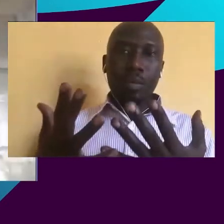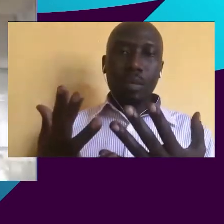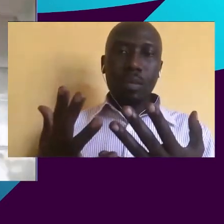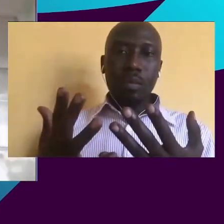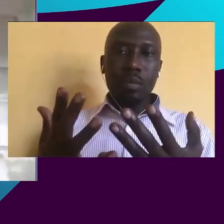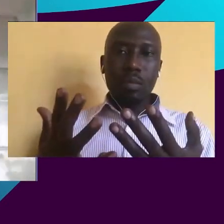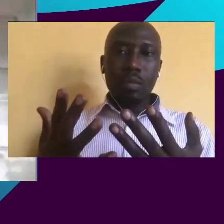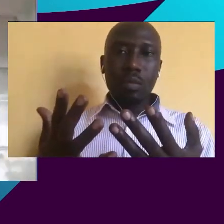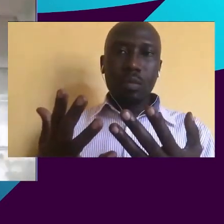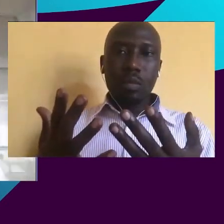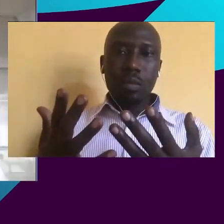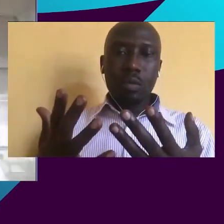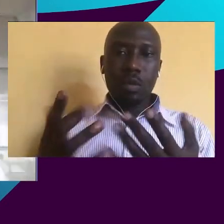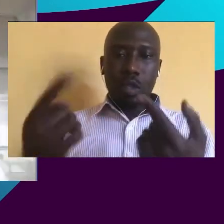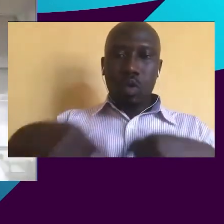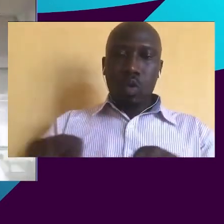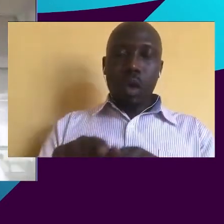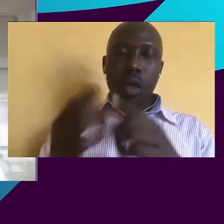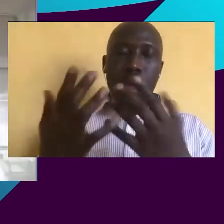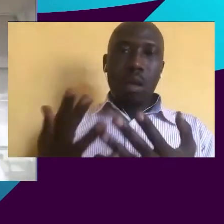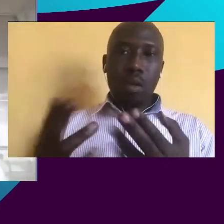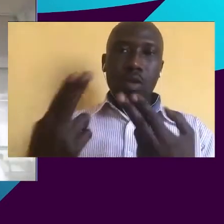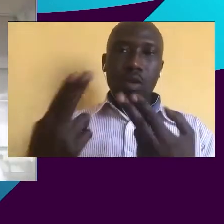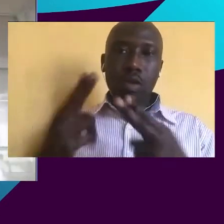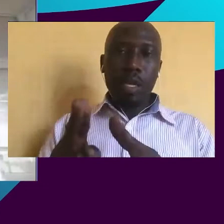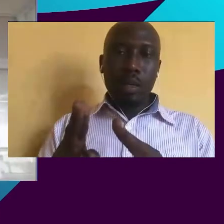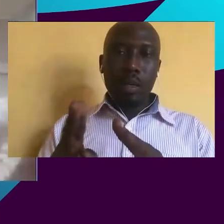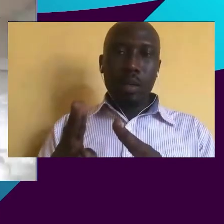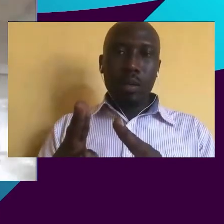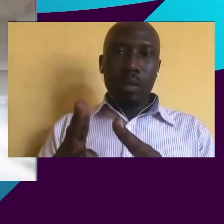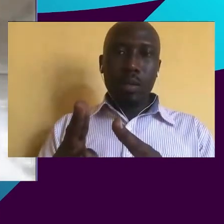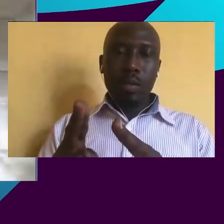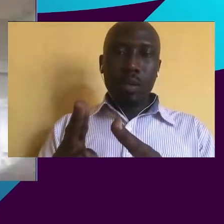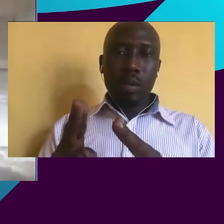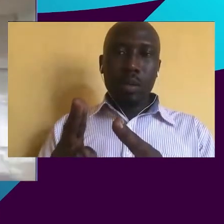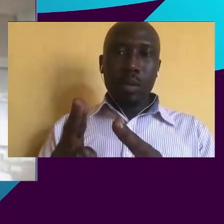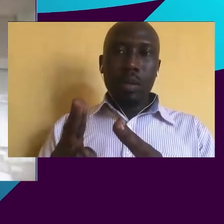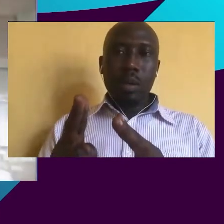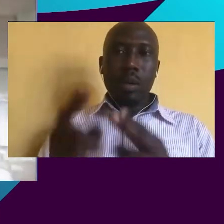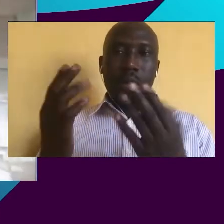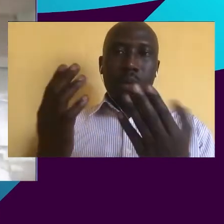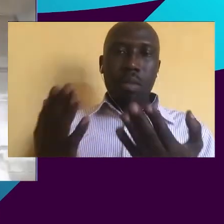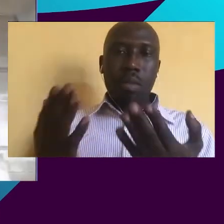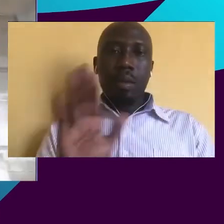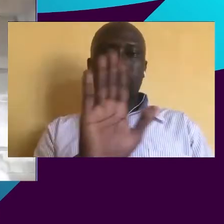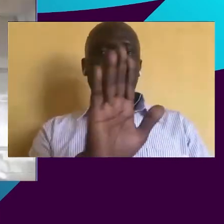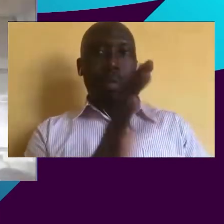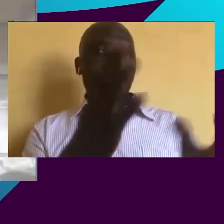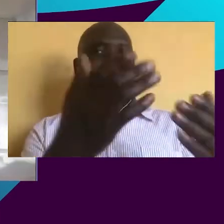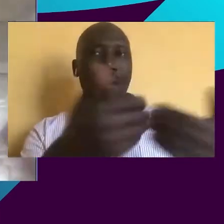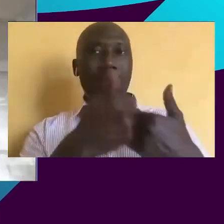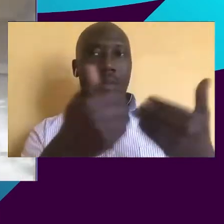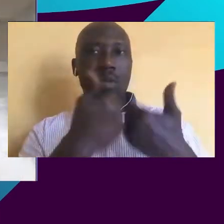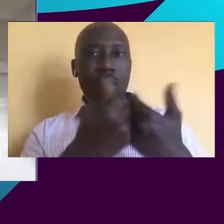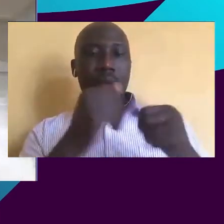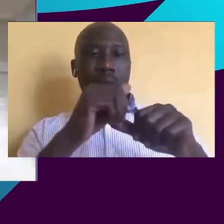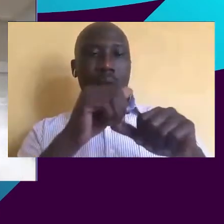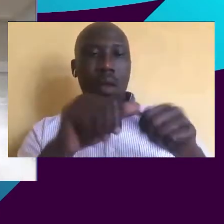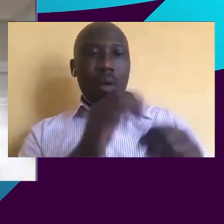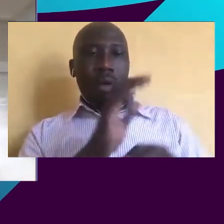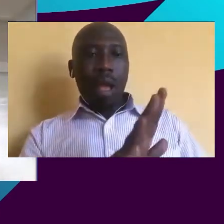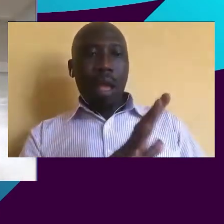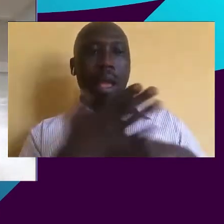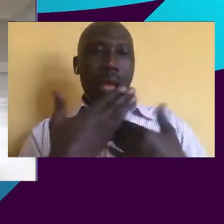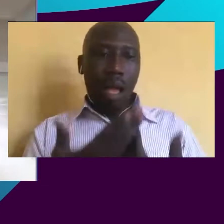we are going to start by her telling us about her journey as